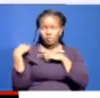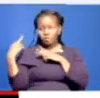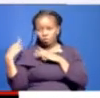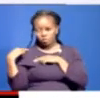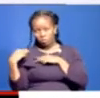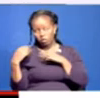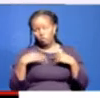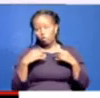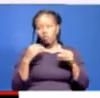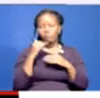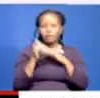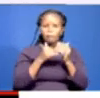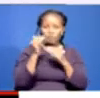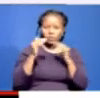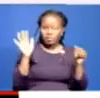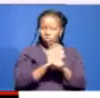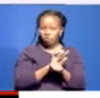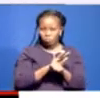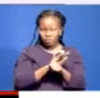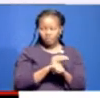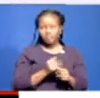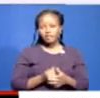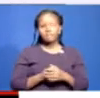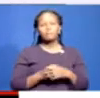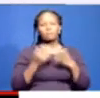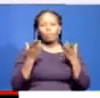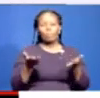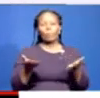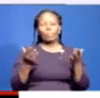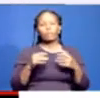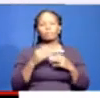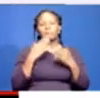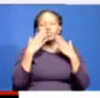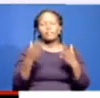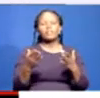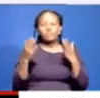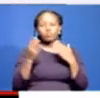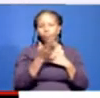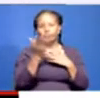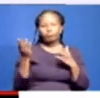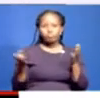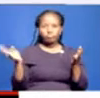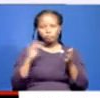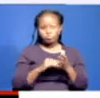process completed. So let me thank you once more for